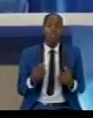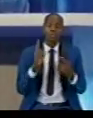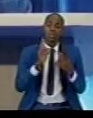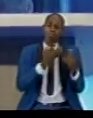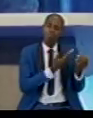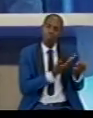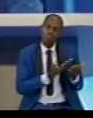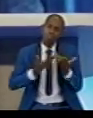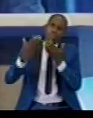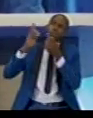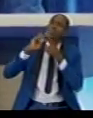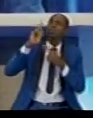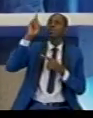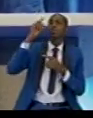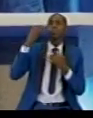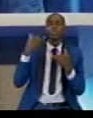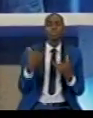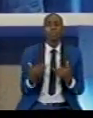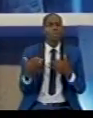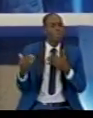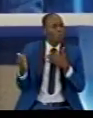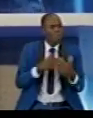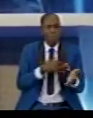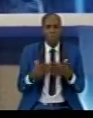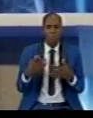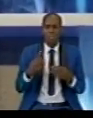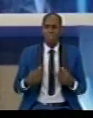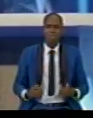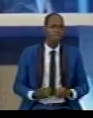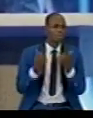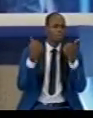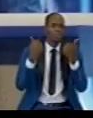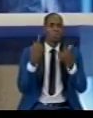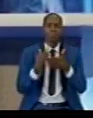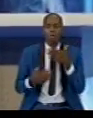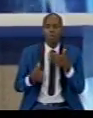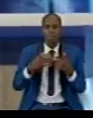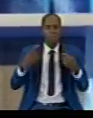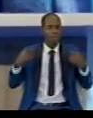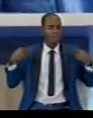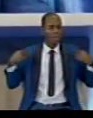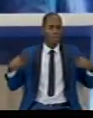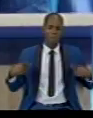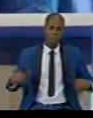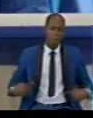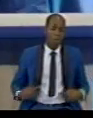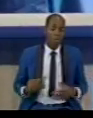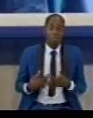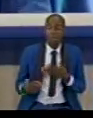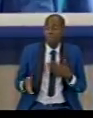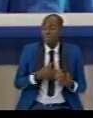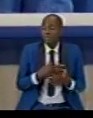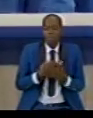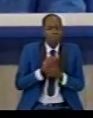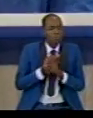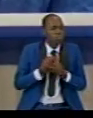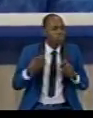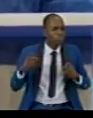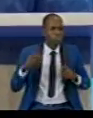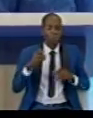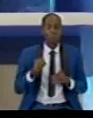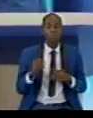now. Whatever the challenge, whatever the pain, whatever the affliction, whatever